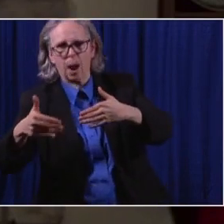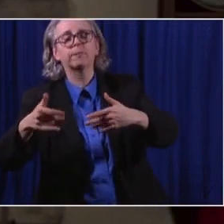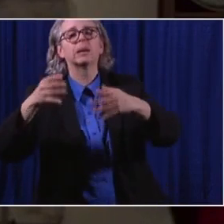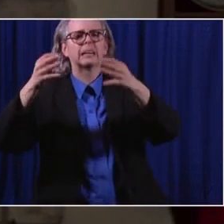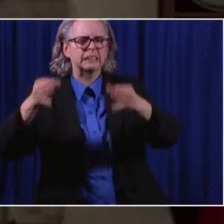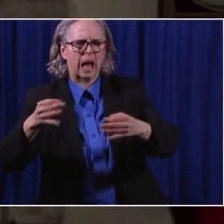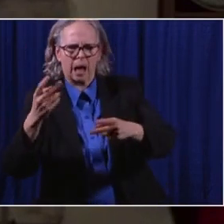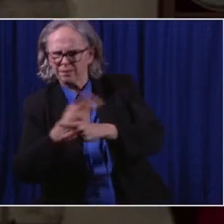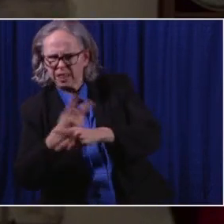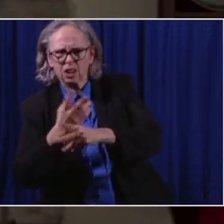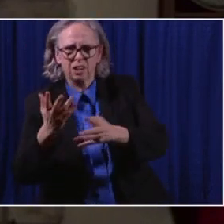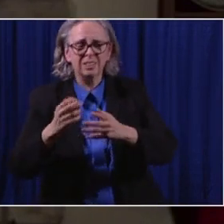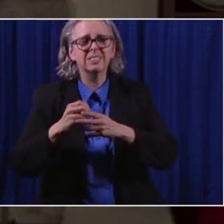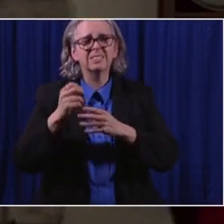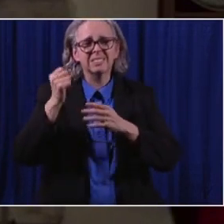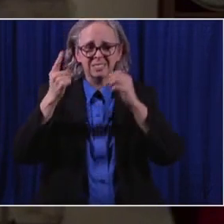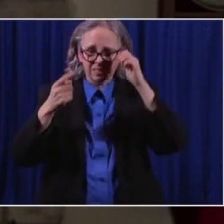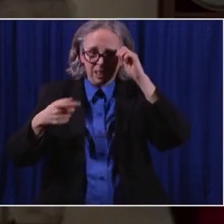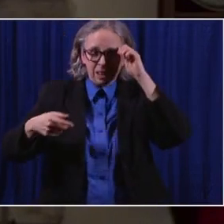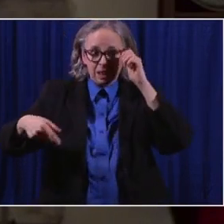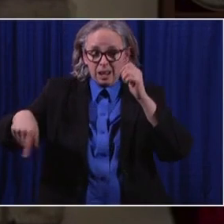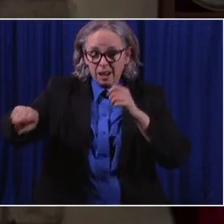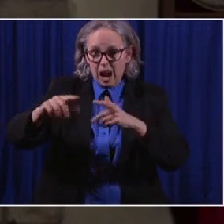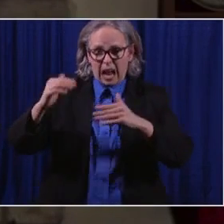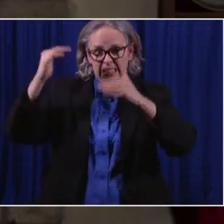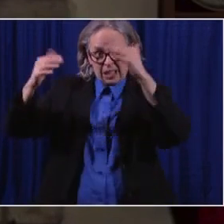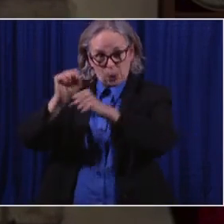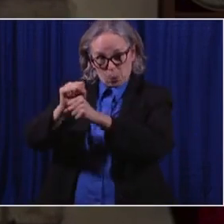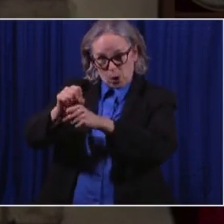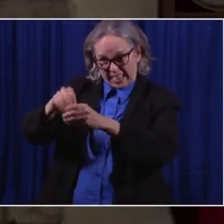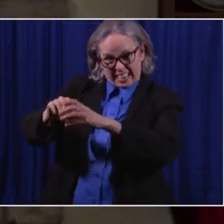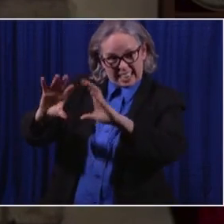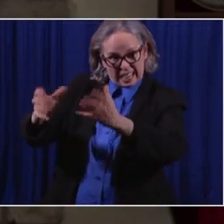school, the adults who work in that school will be eligible to get the vaccine.